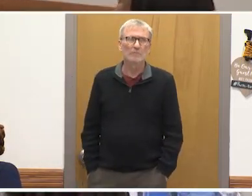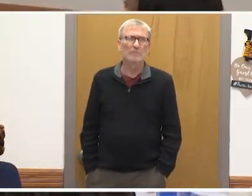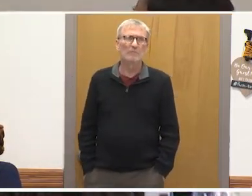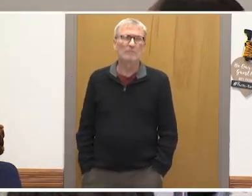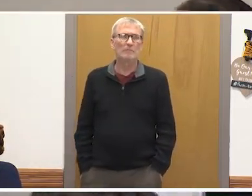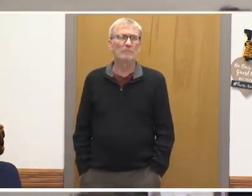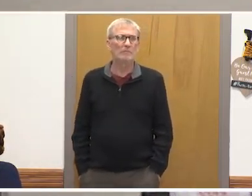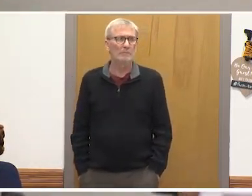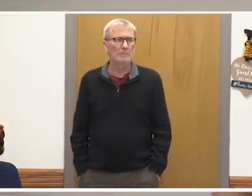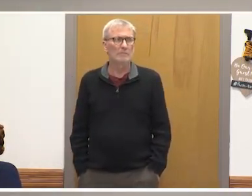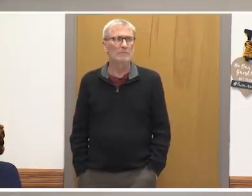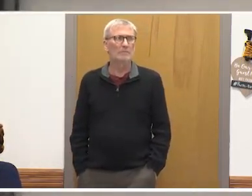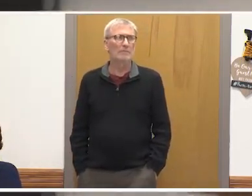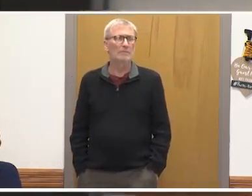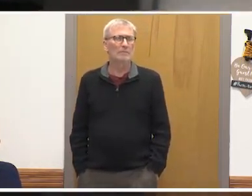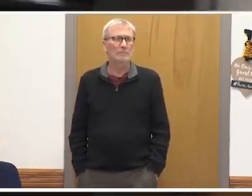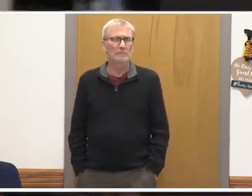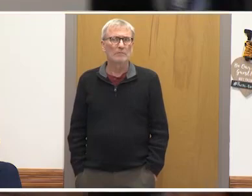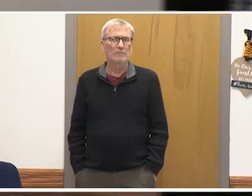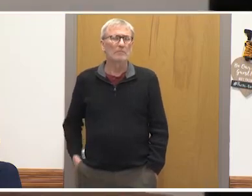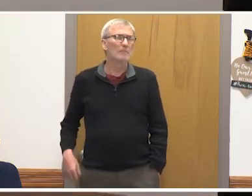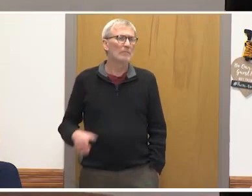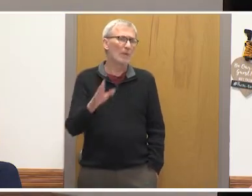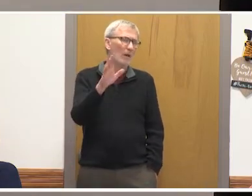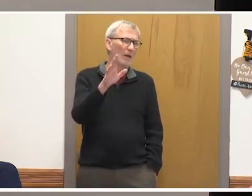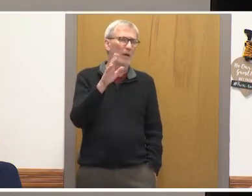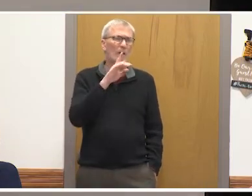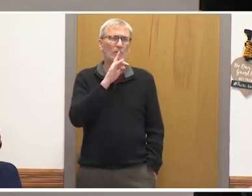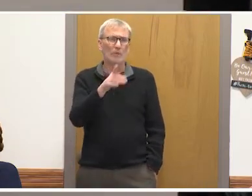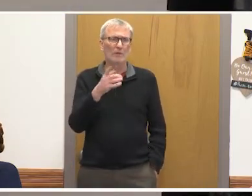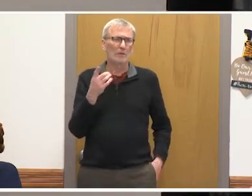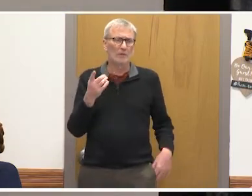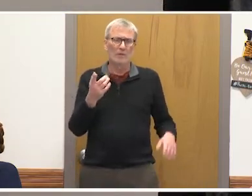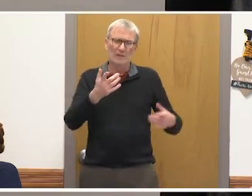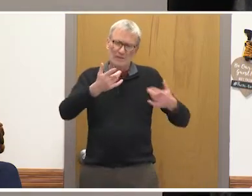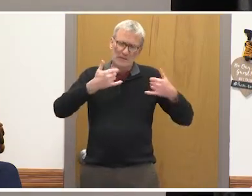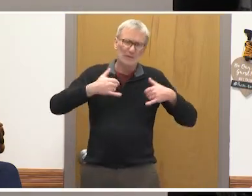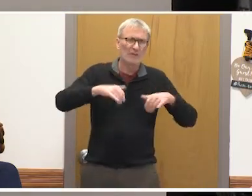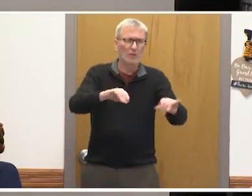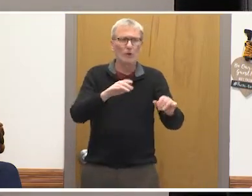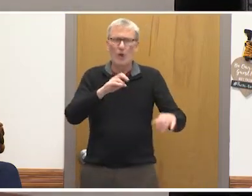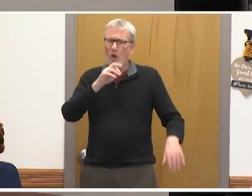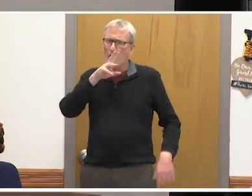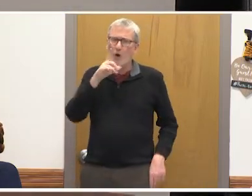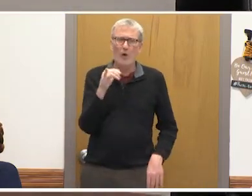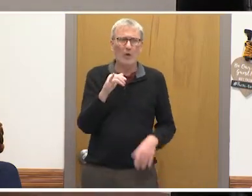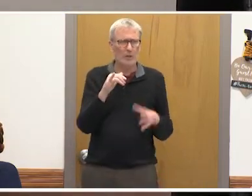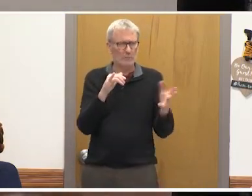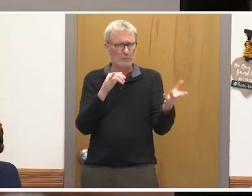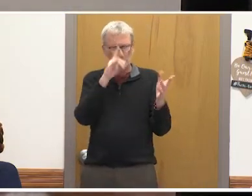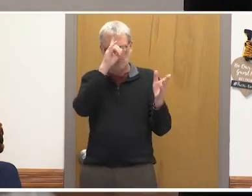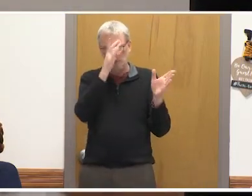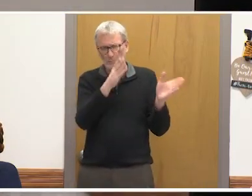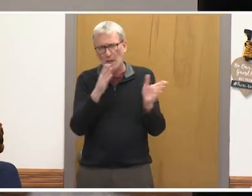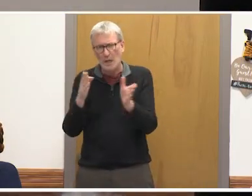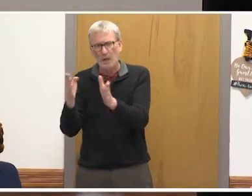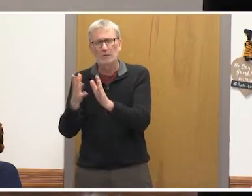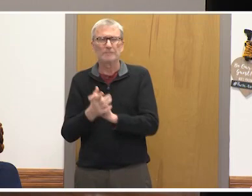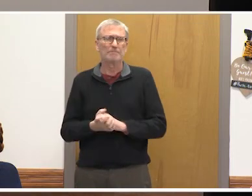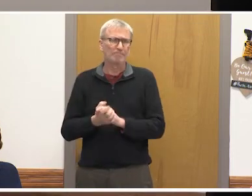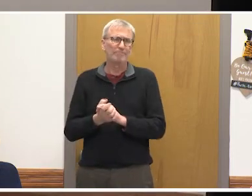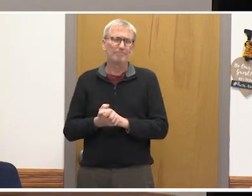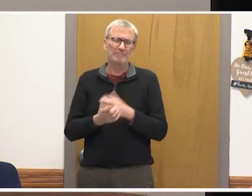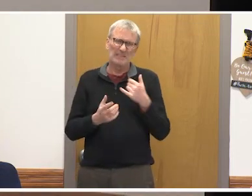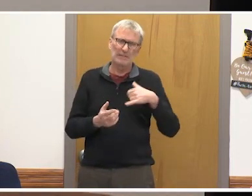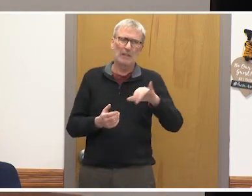That's why it shouldn't be a year. Thank you for that question. So we are still very much in the early phases of this project. We are in the preliminary engineering phase